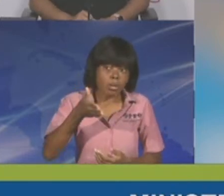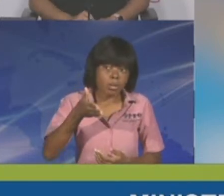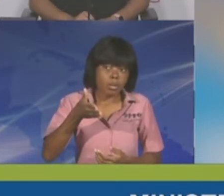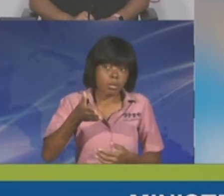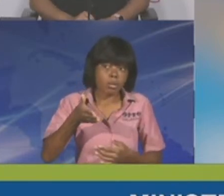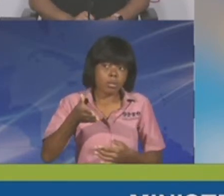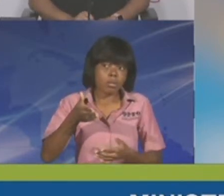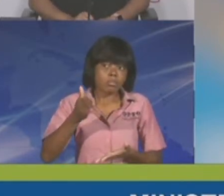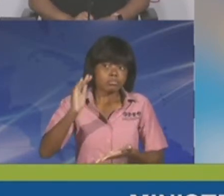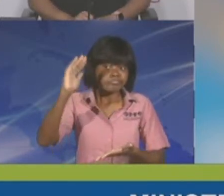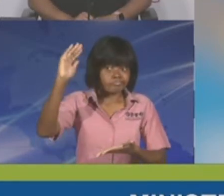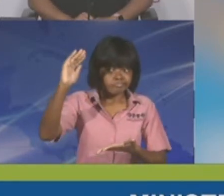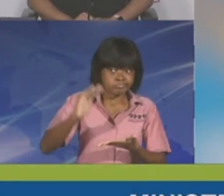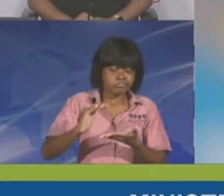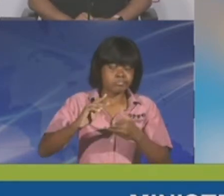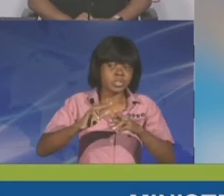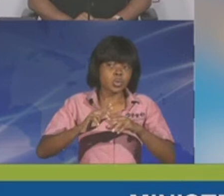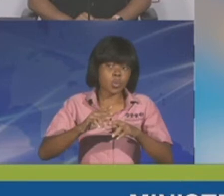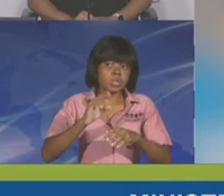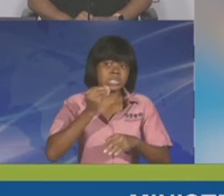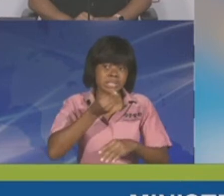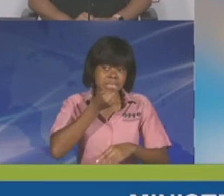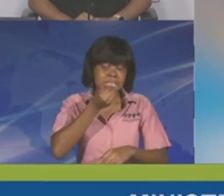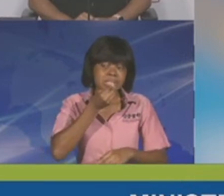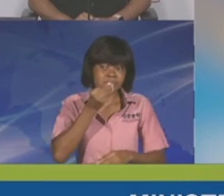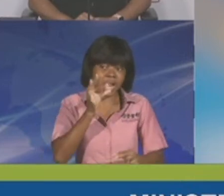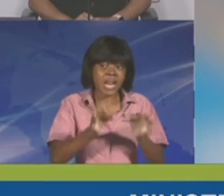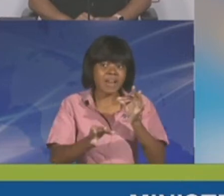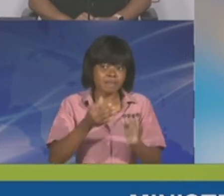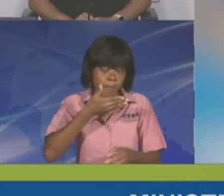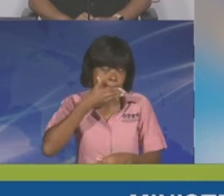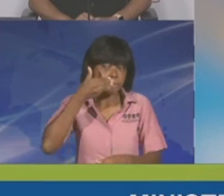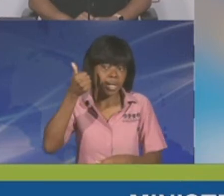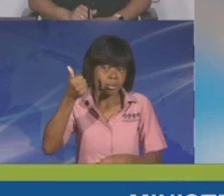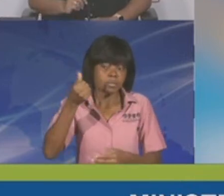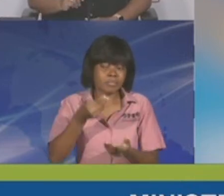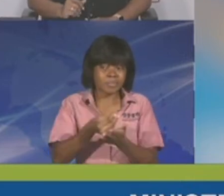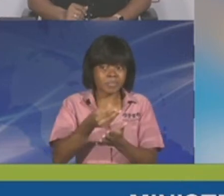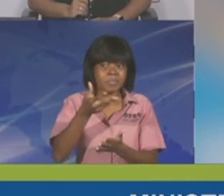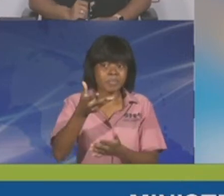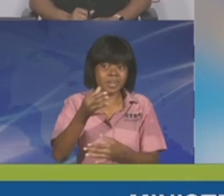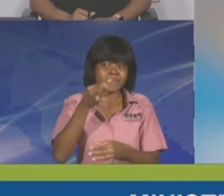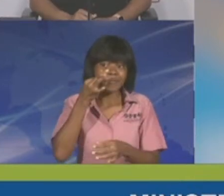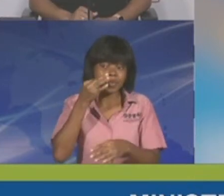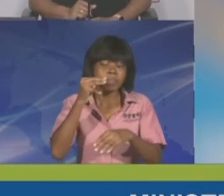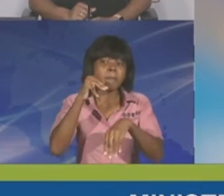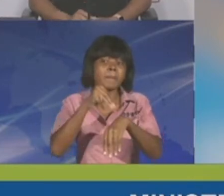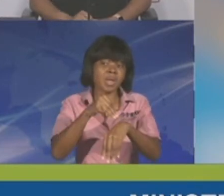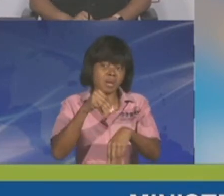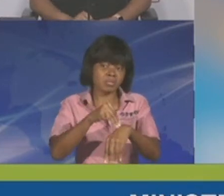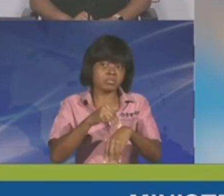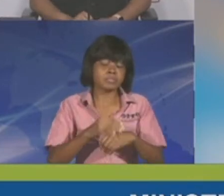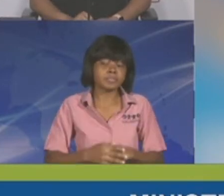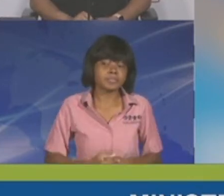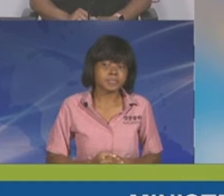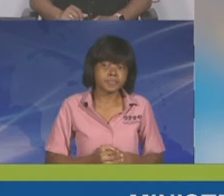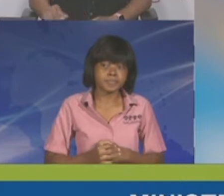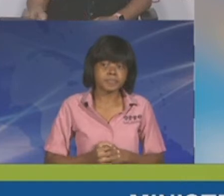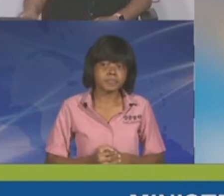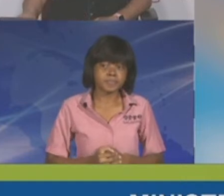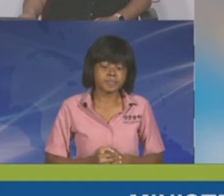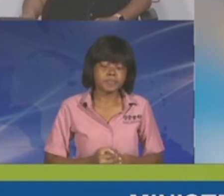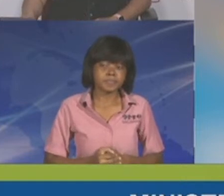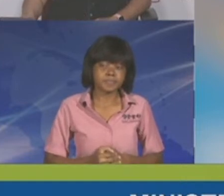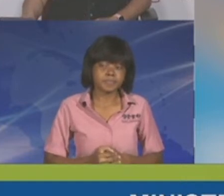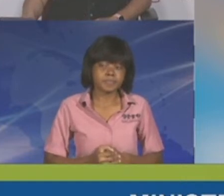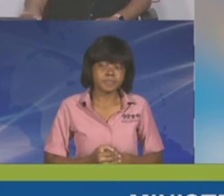we're consuming and give ourselves a fighting chance, a better chance at health, and a chance at having less hypertension, which we know is one of those